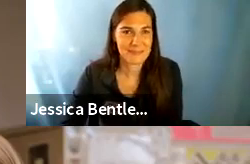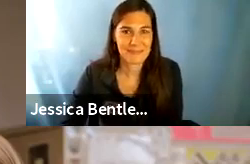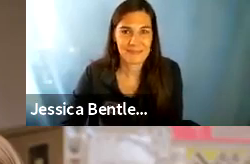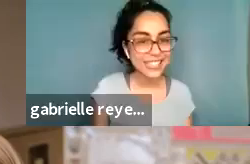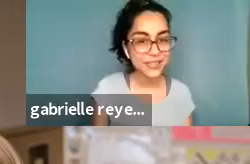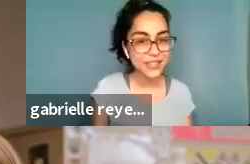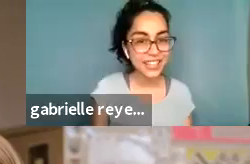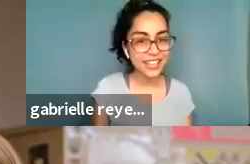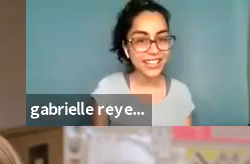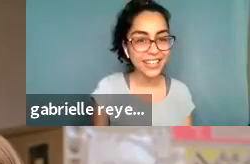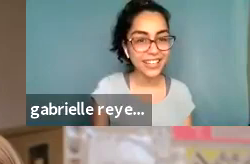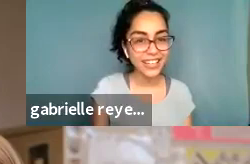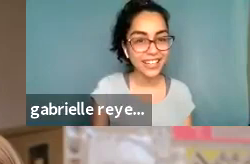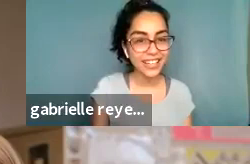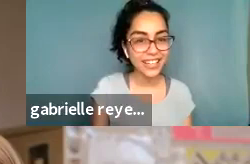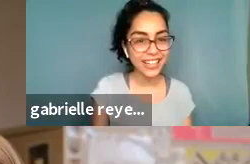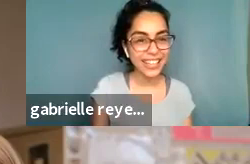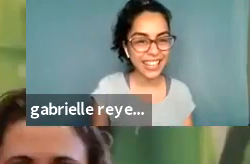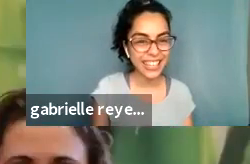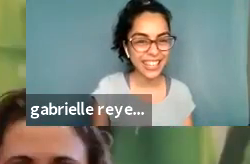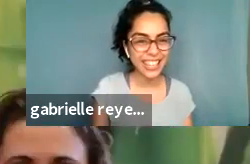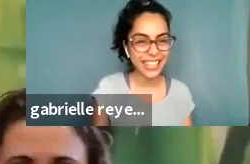Lex, did you want to say something?